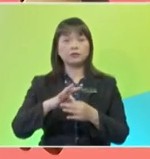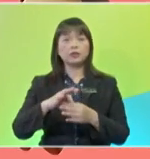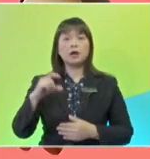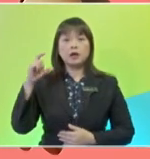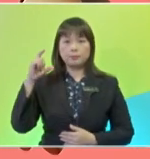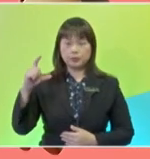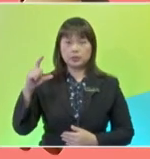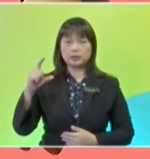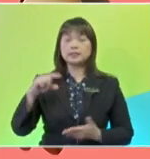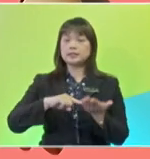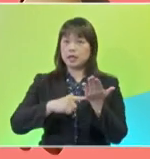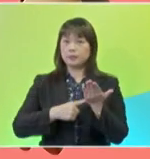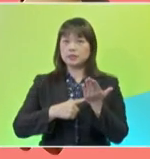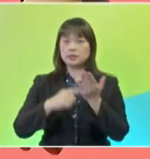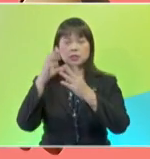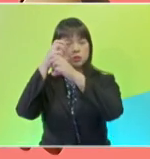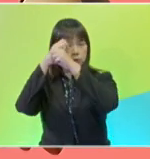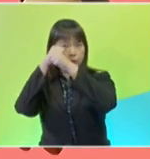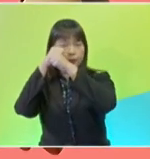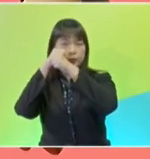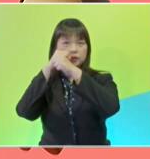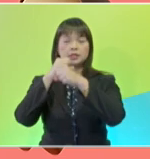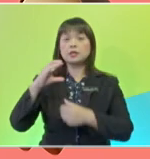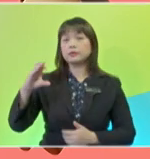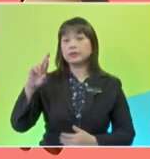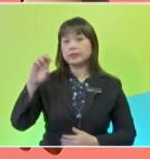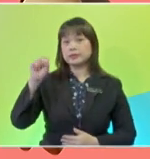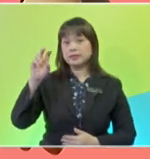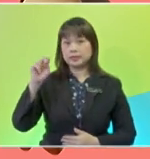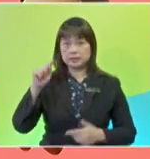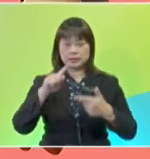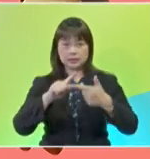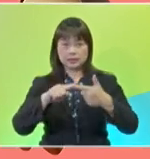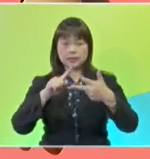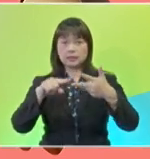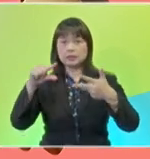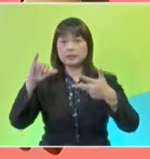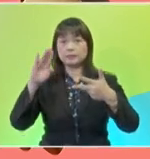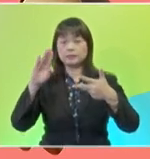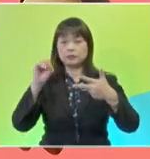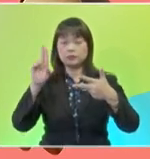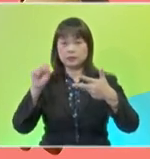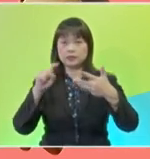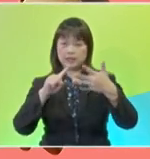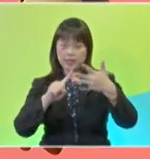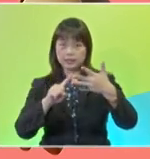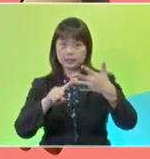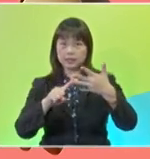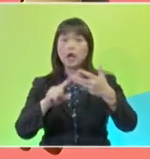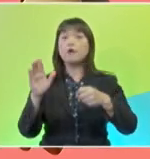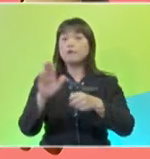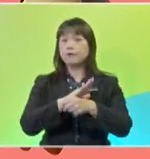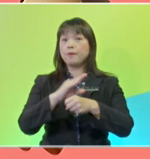moon, and then with the crescent, half moon, gibbous moon, full moon, and then you rotate it back to